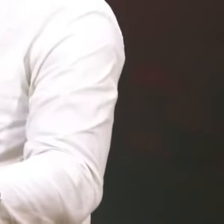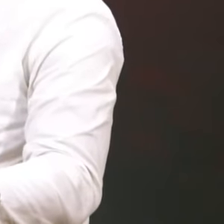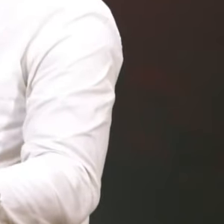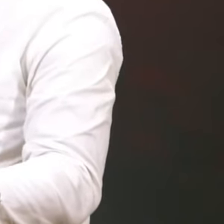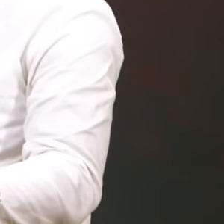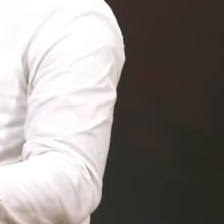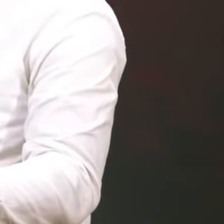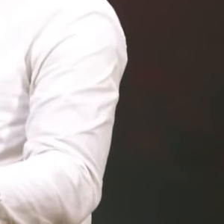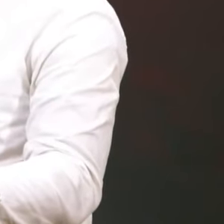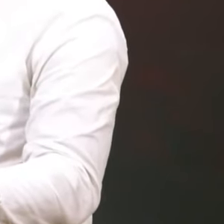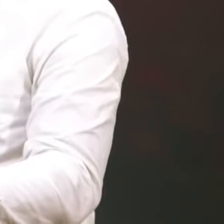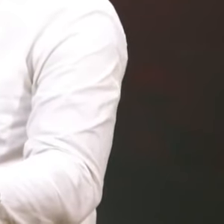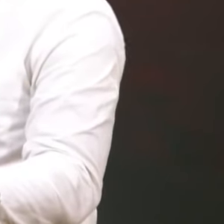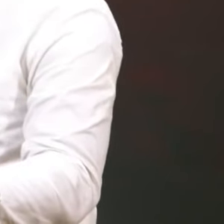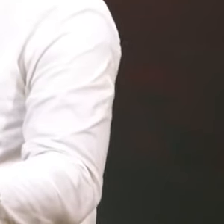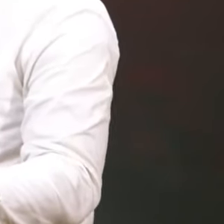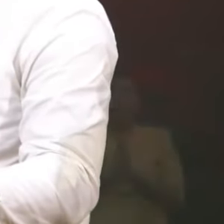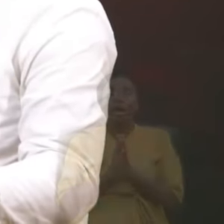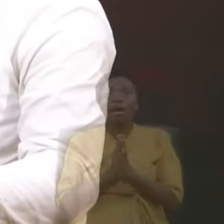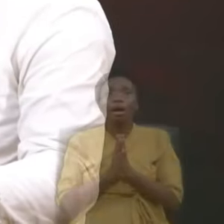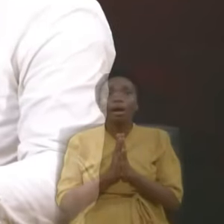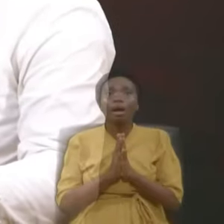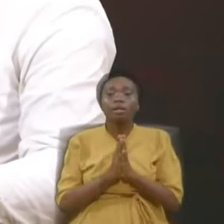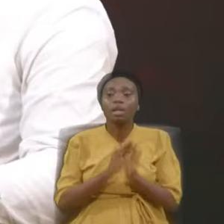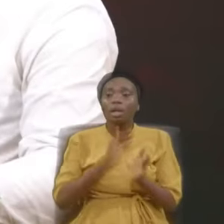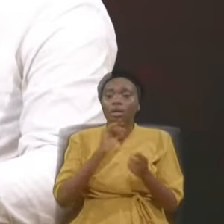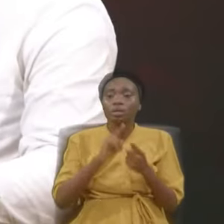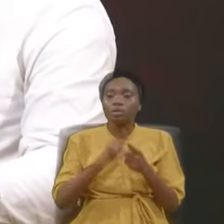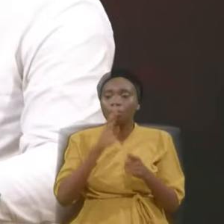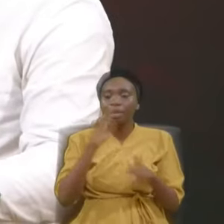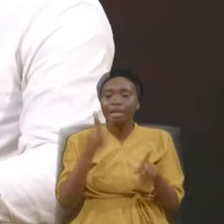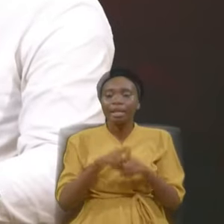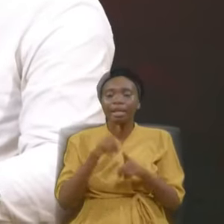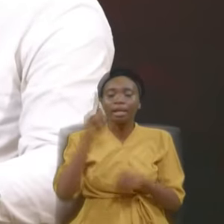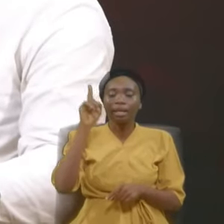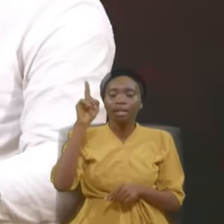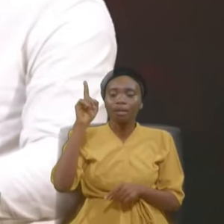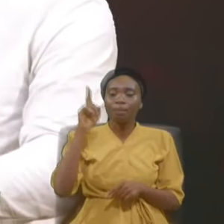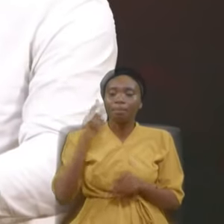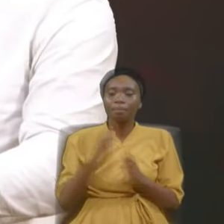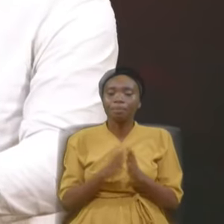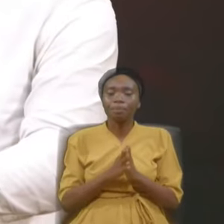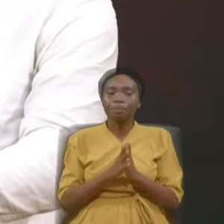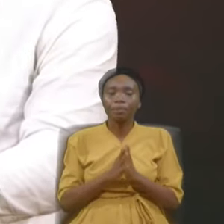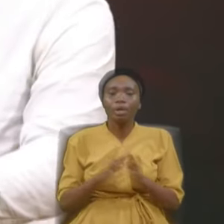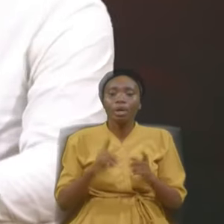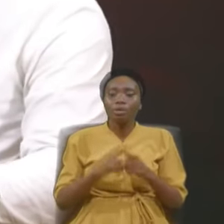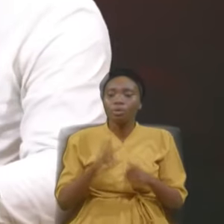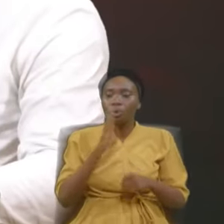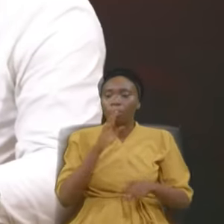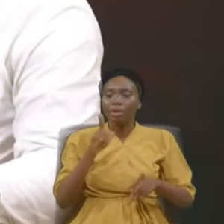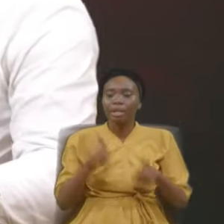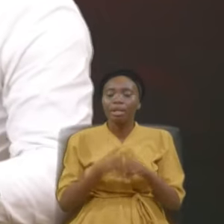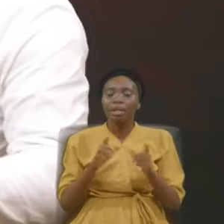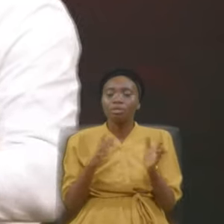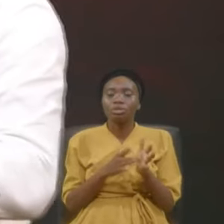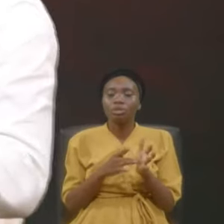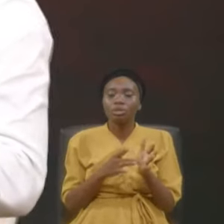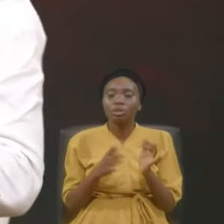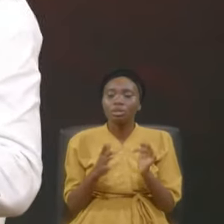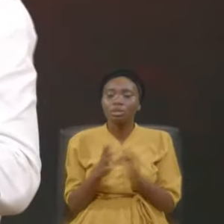glory, all I ask, to be like him, to be like him.